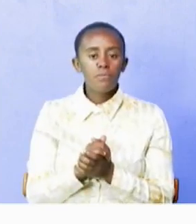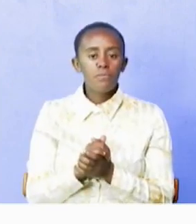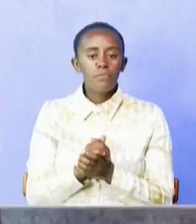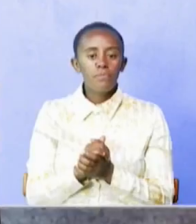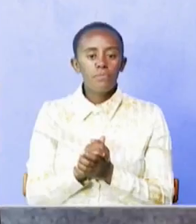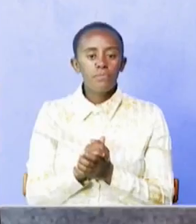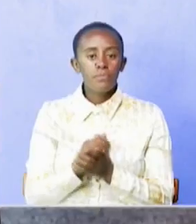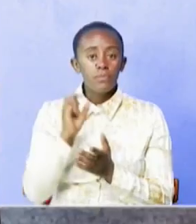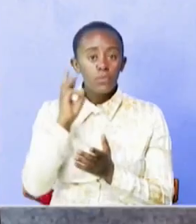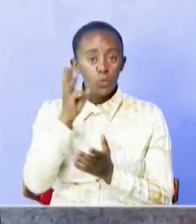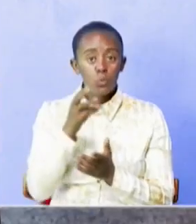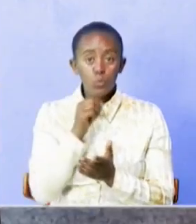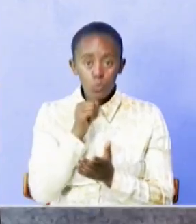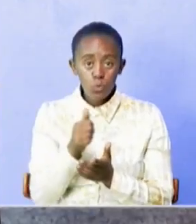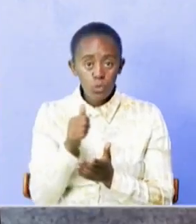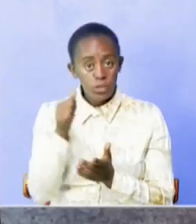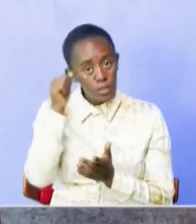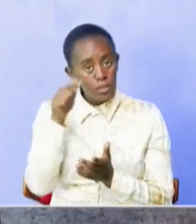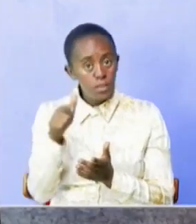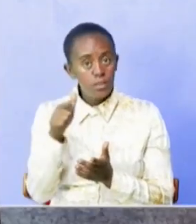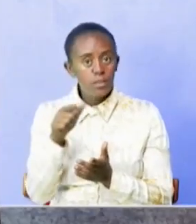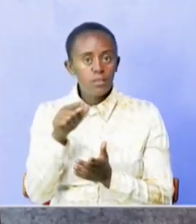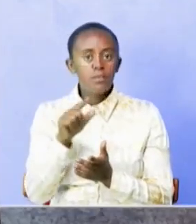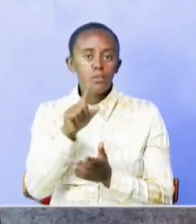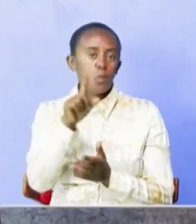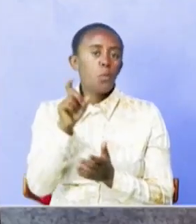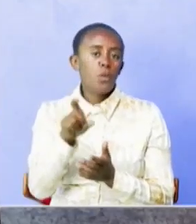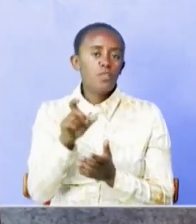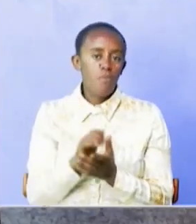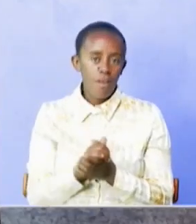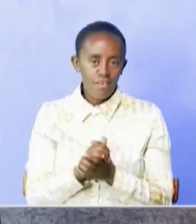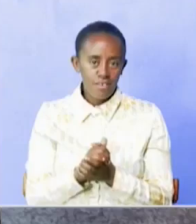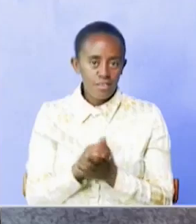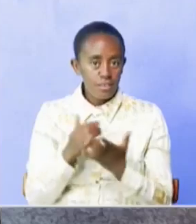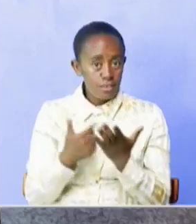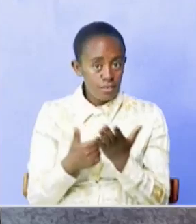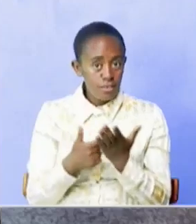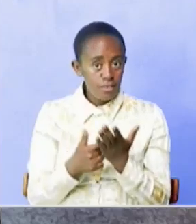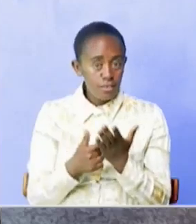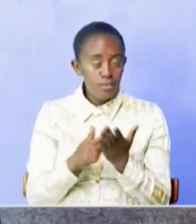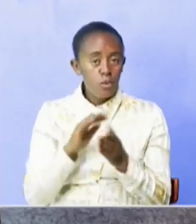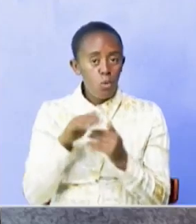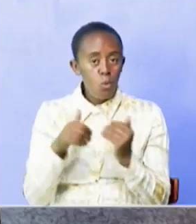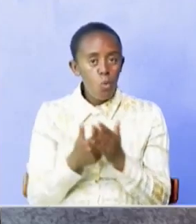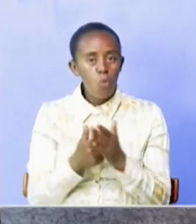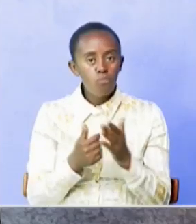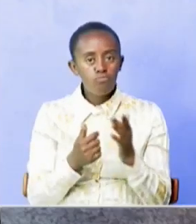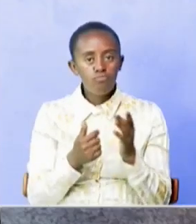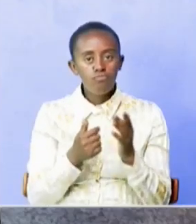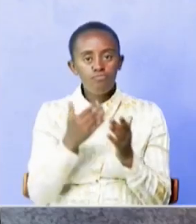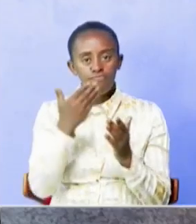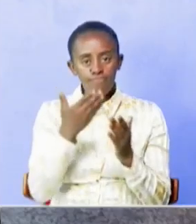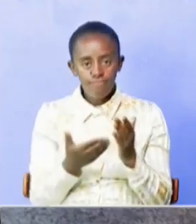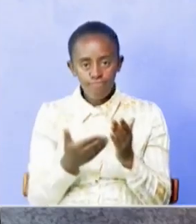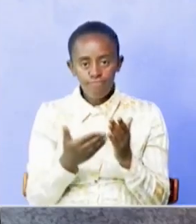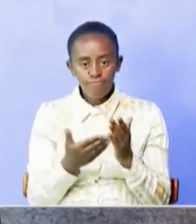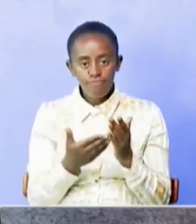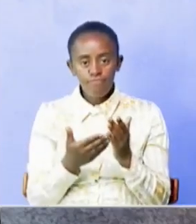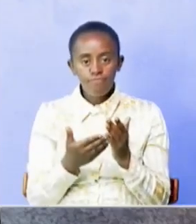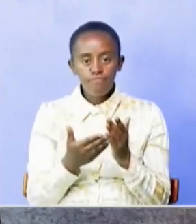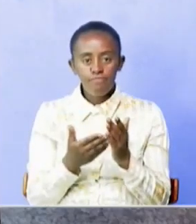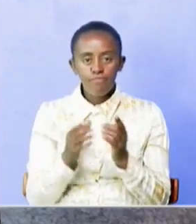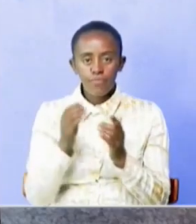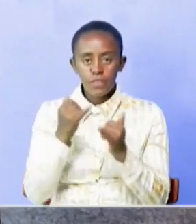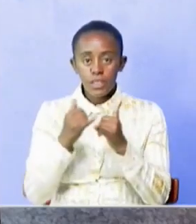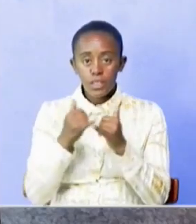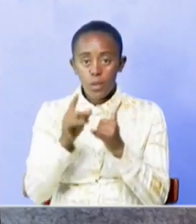Question mark. Okay? Won't he? Question mark. So if you see here, all of the statements that come before the